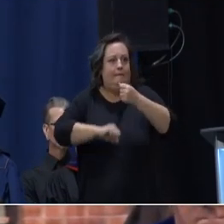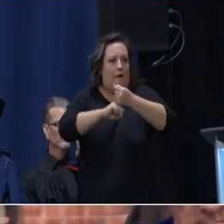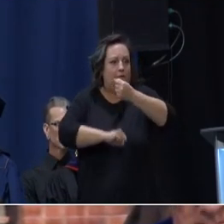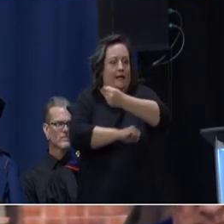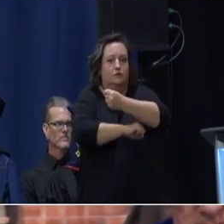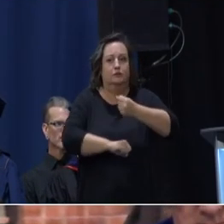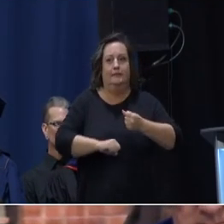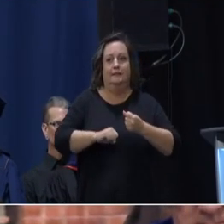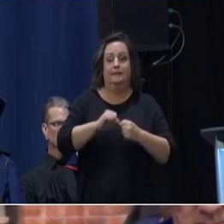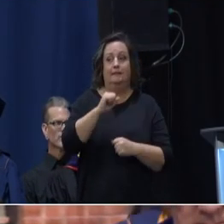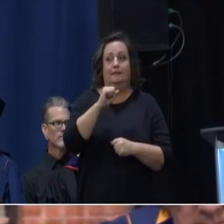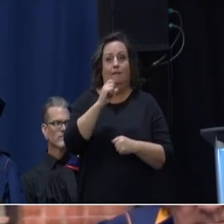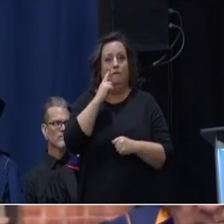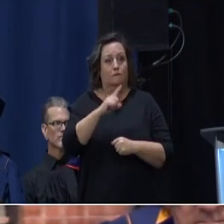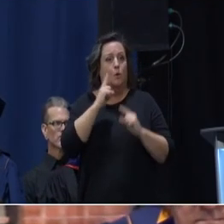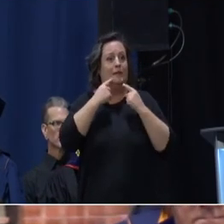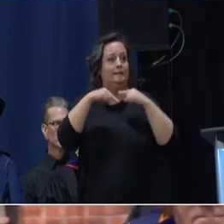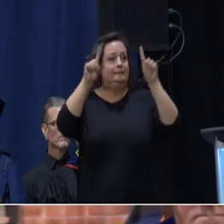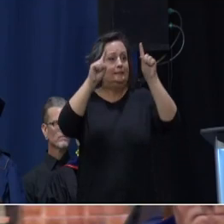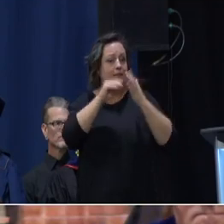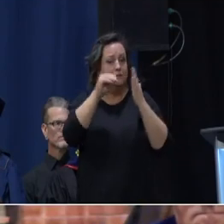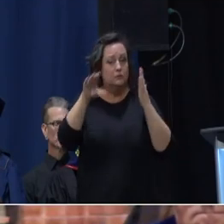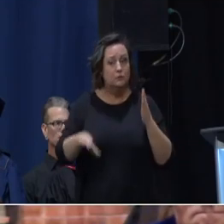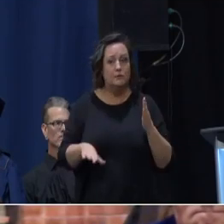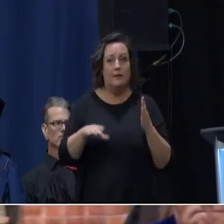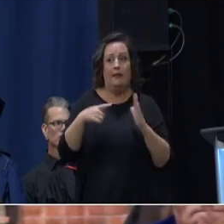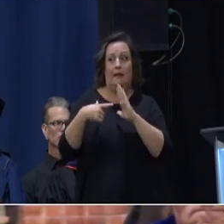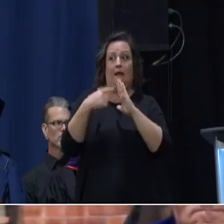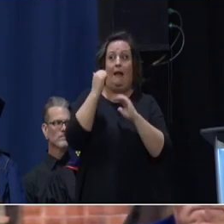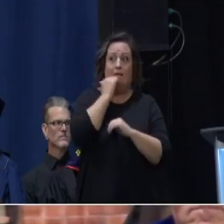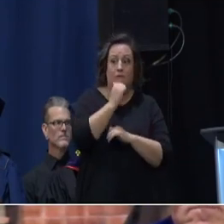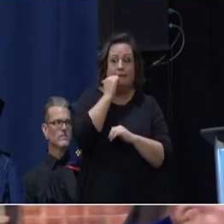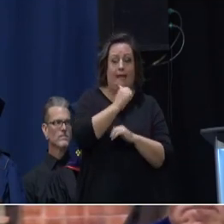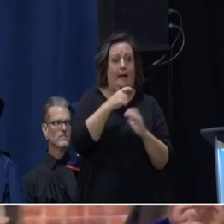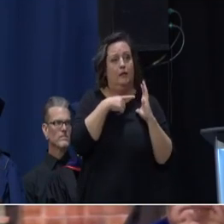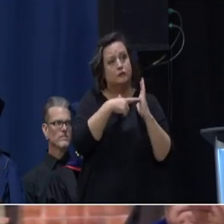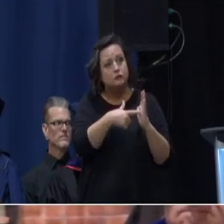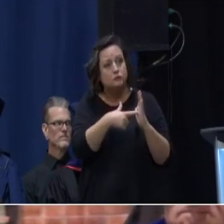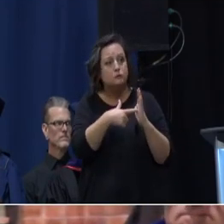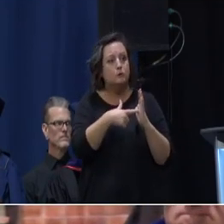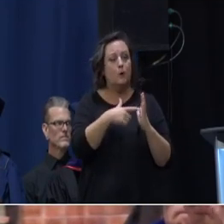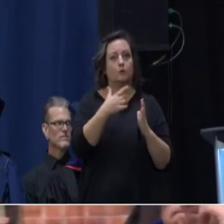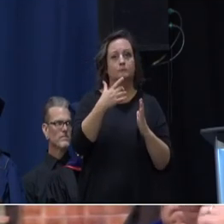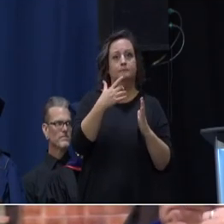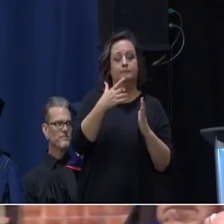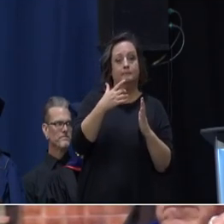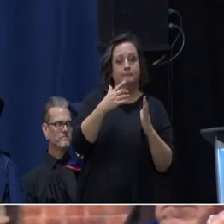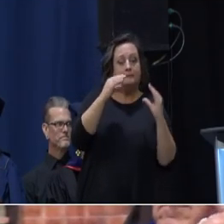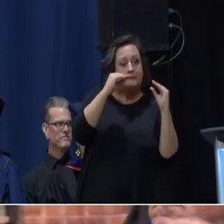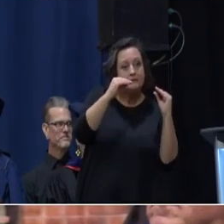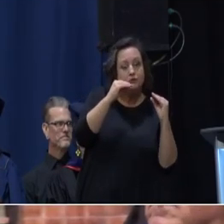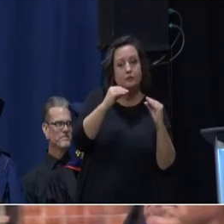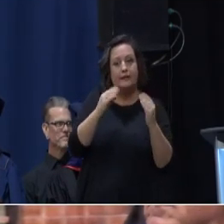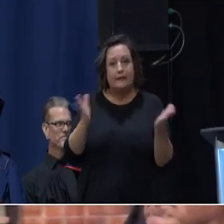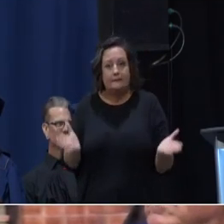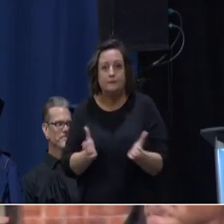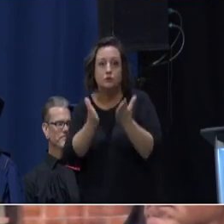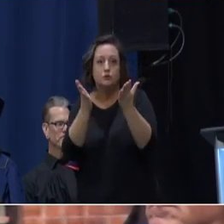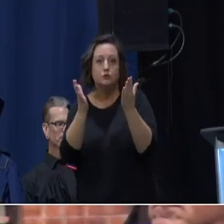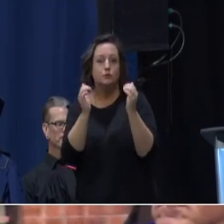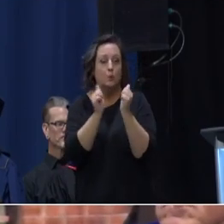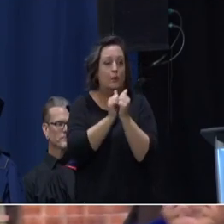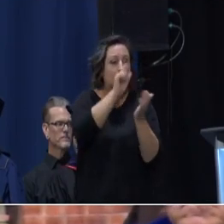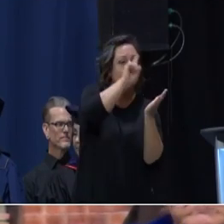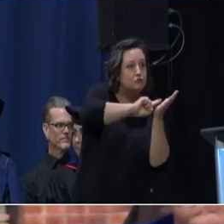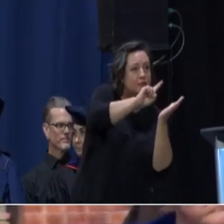educators demonstrate a passion for superior teaching, and they foster the students' intellectual growth through research and their creative